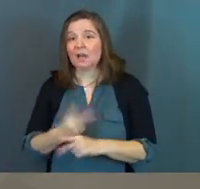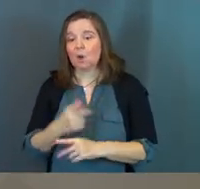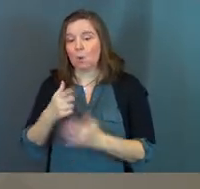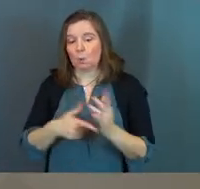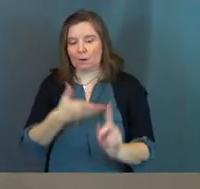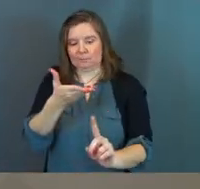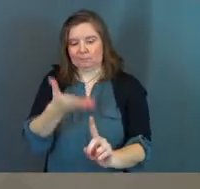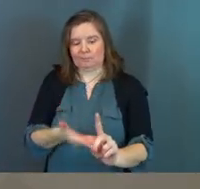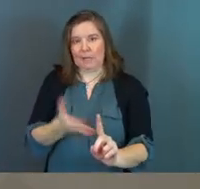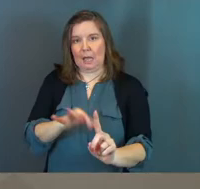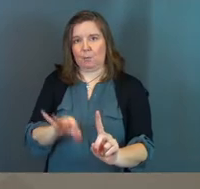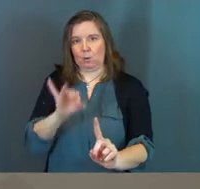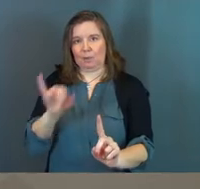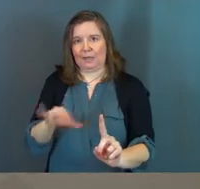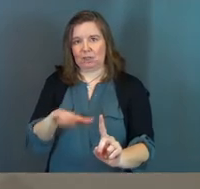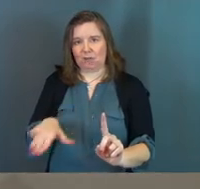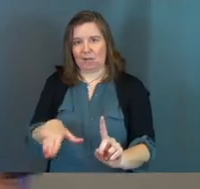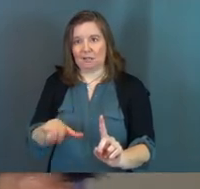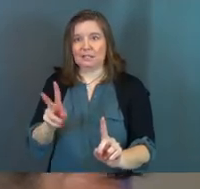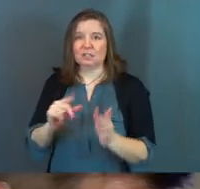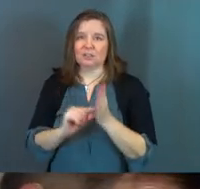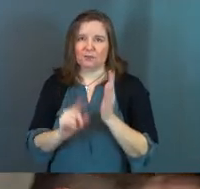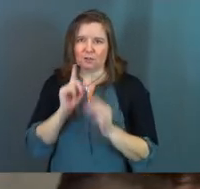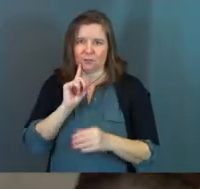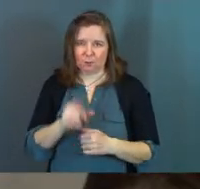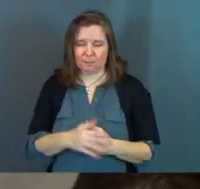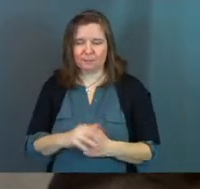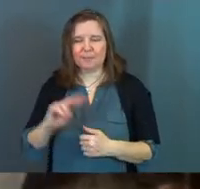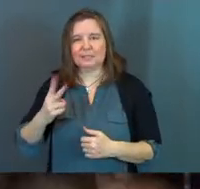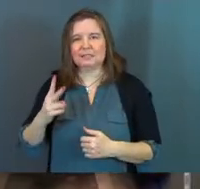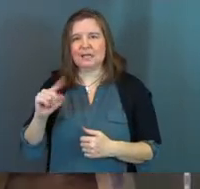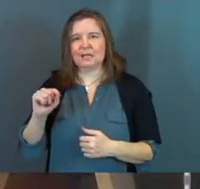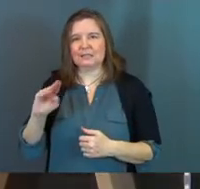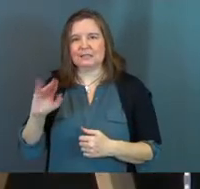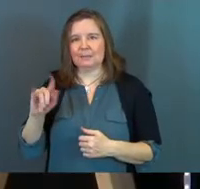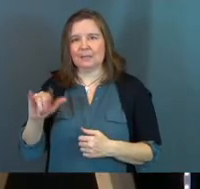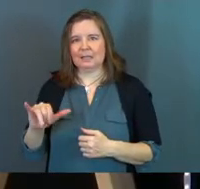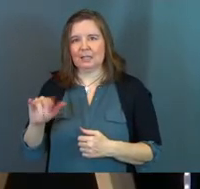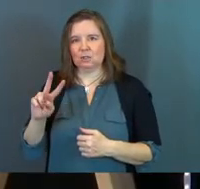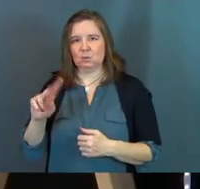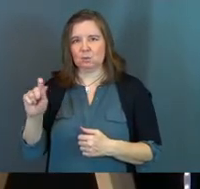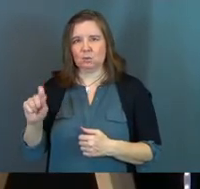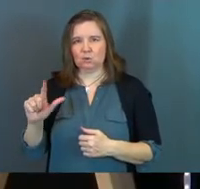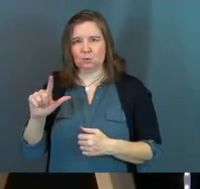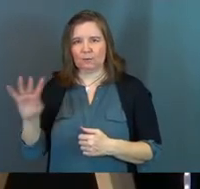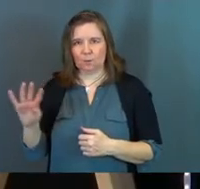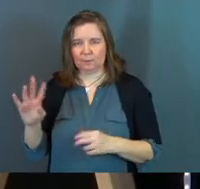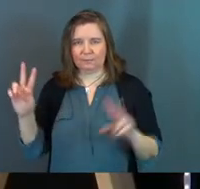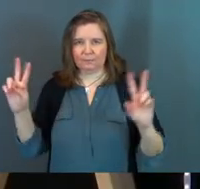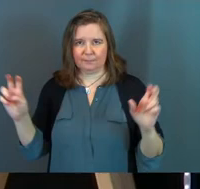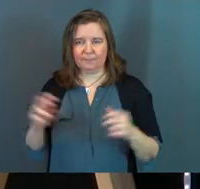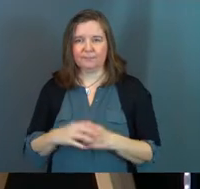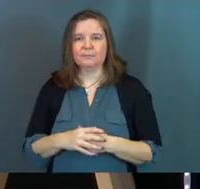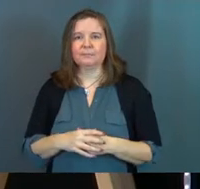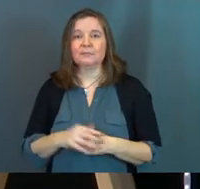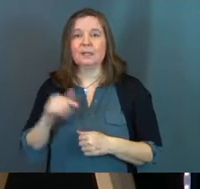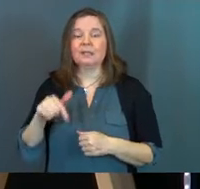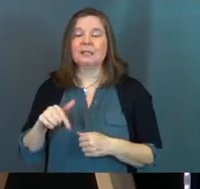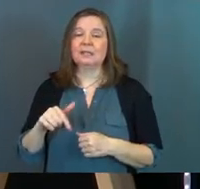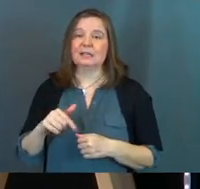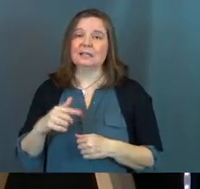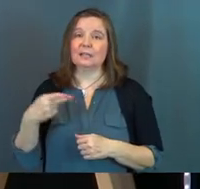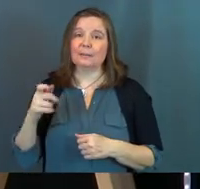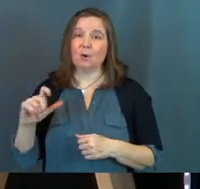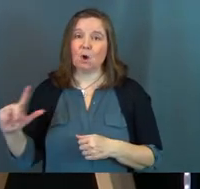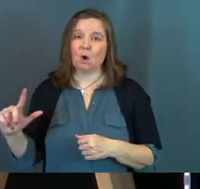out what's important to that child. Here's a verse for you. 2 Timothy 2:24. Look at this. And